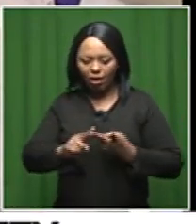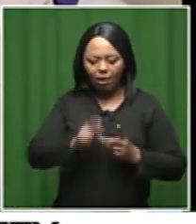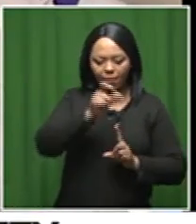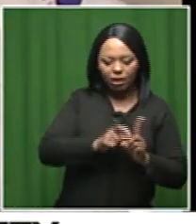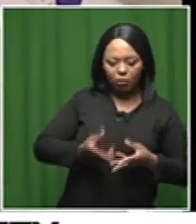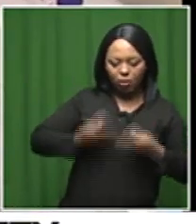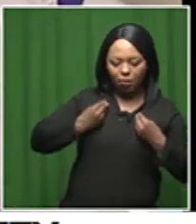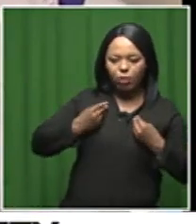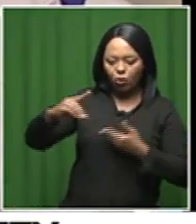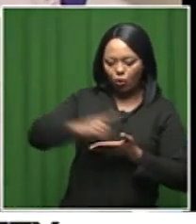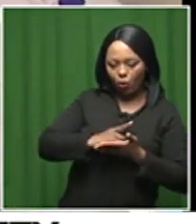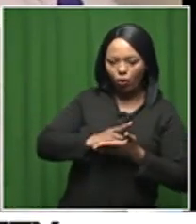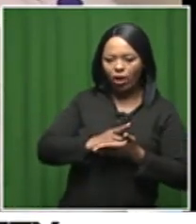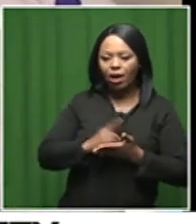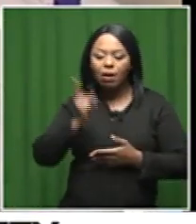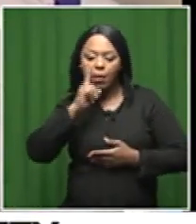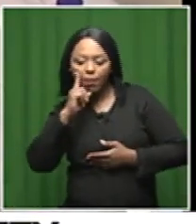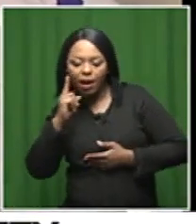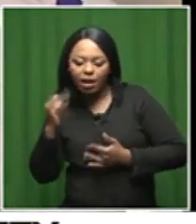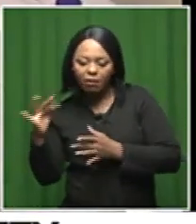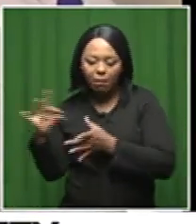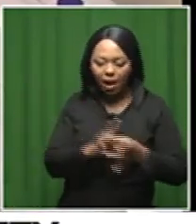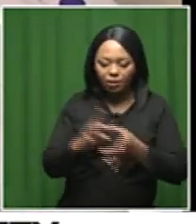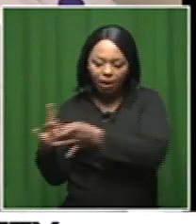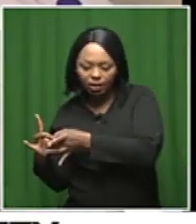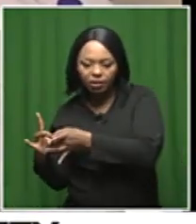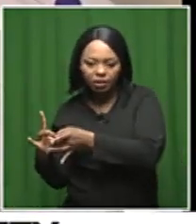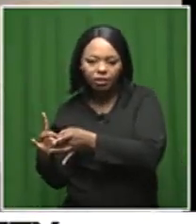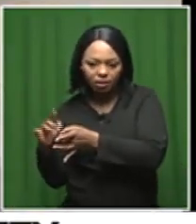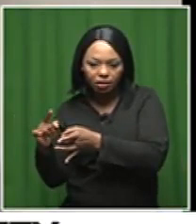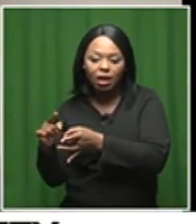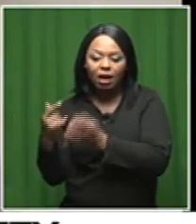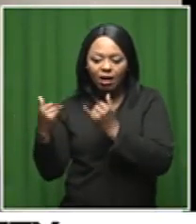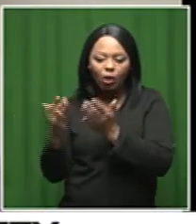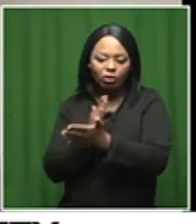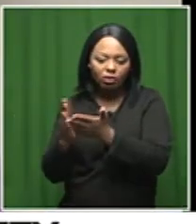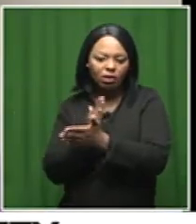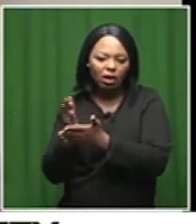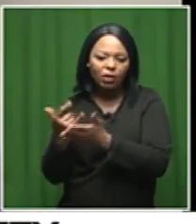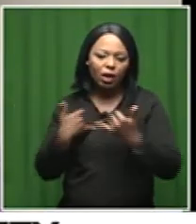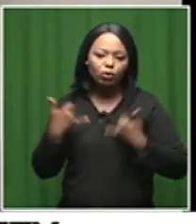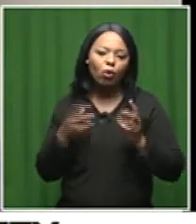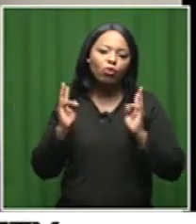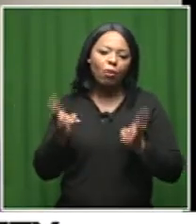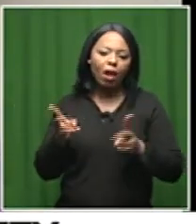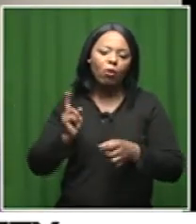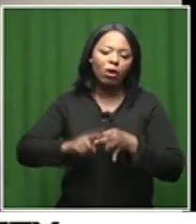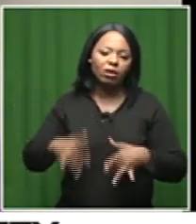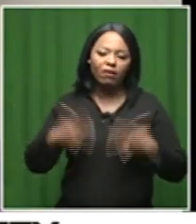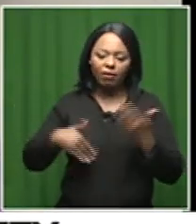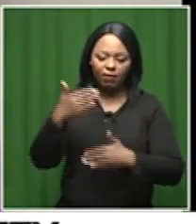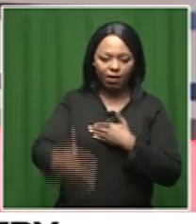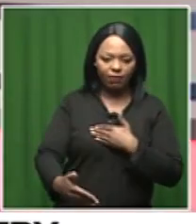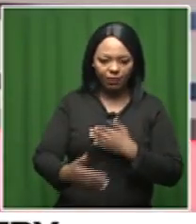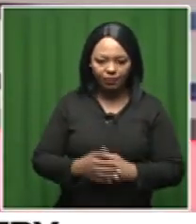is full engraftment. And most patients do enjoy a normal quality of life.